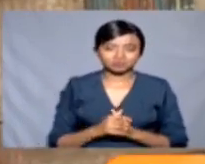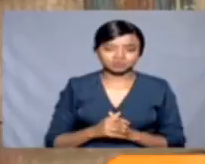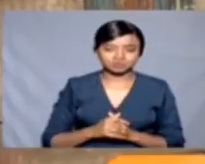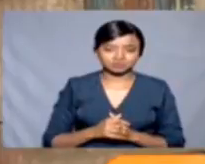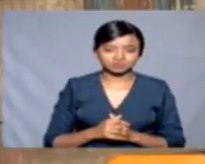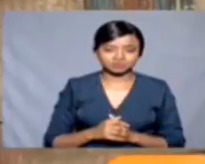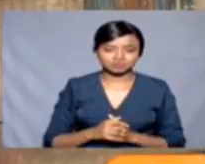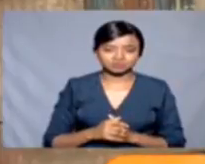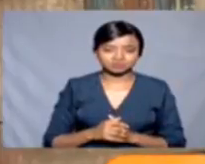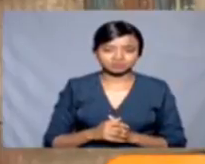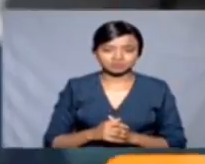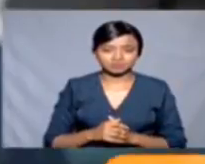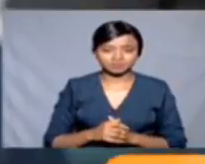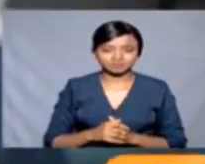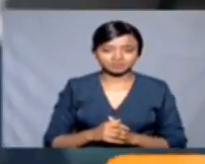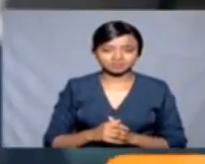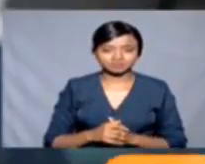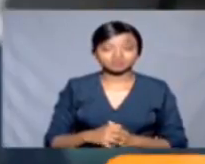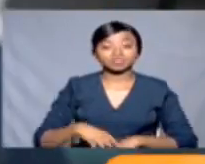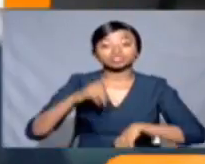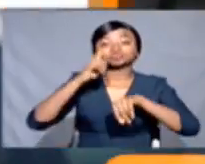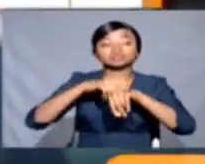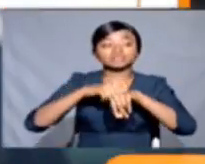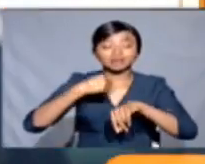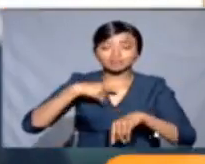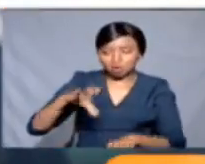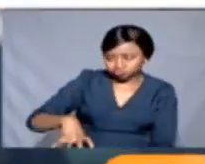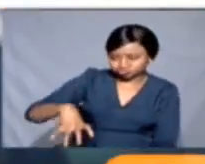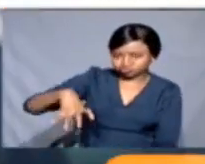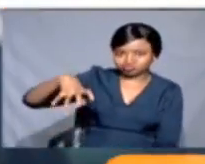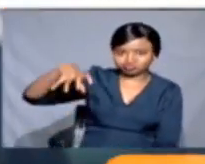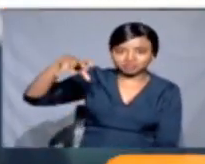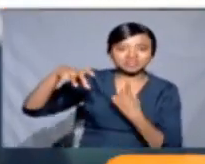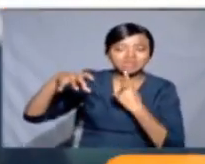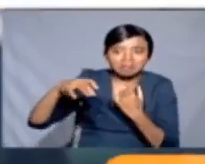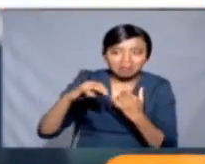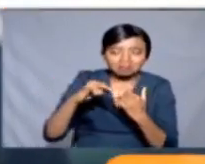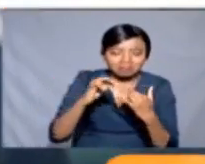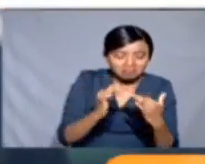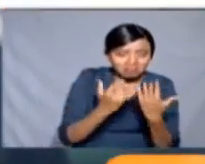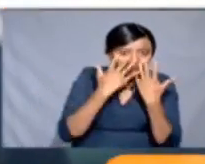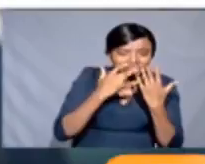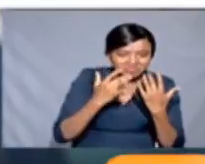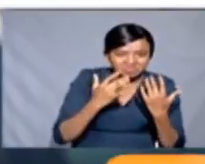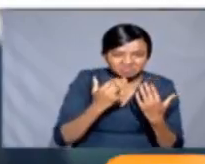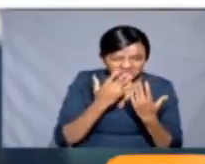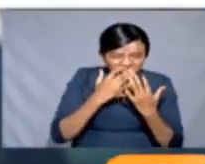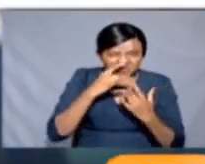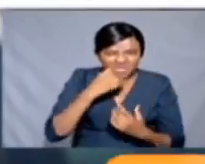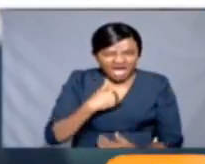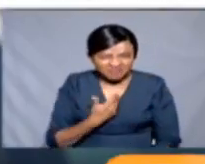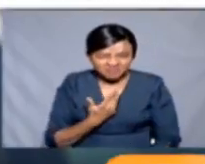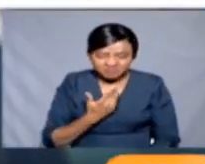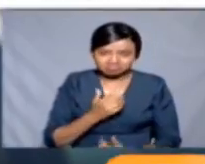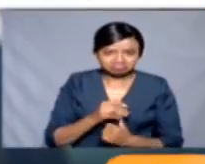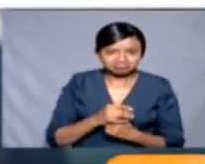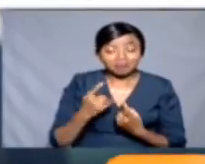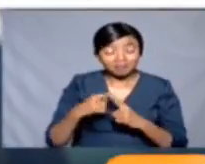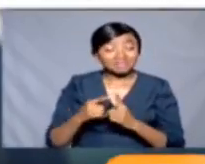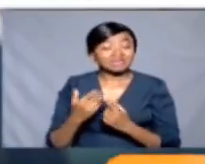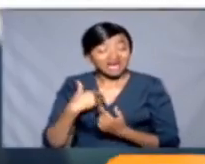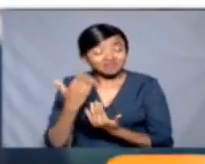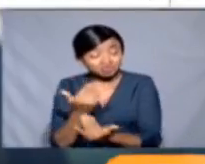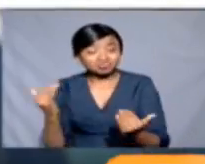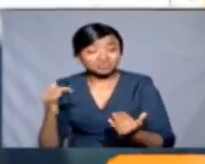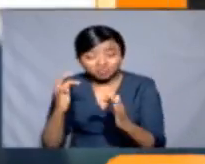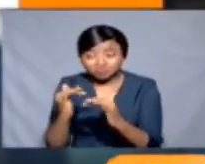according to this gadget. When we were growing up, we were taught that air has no smell. But I think there are children in this city and other areas who think air has